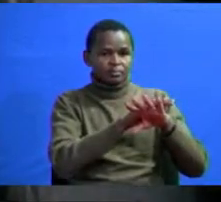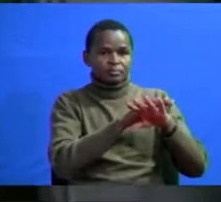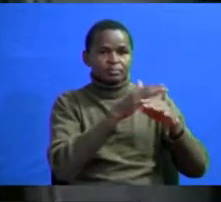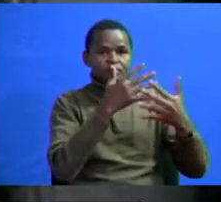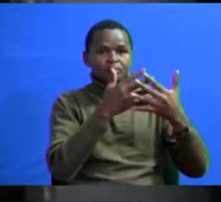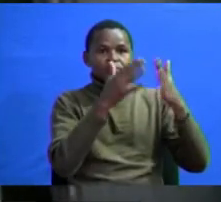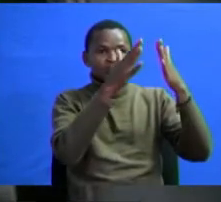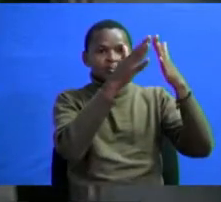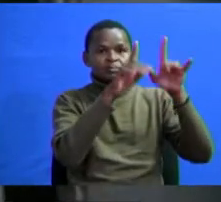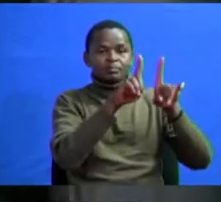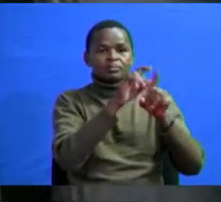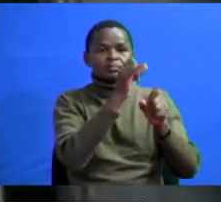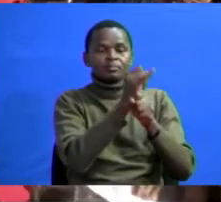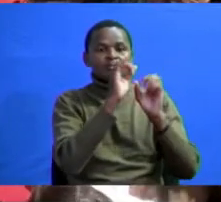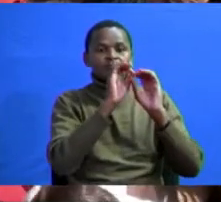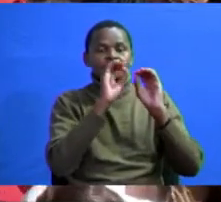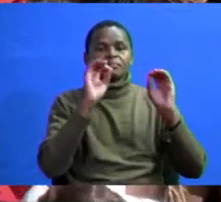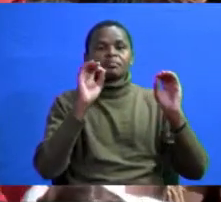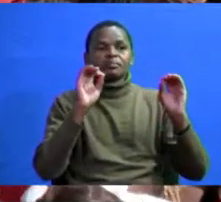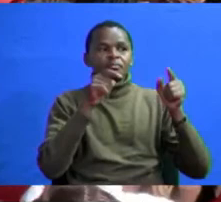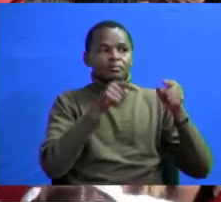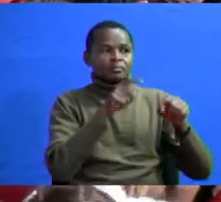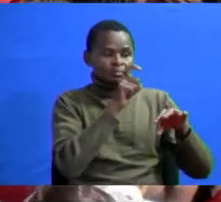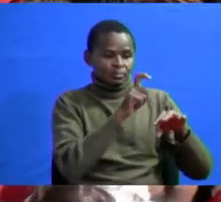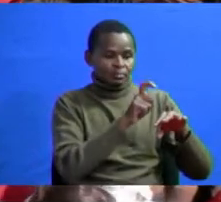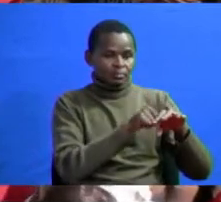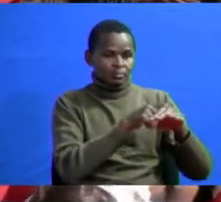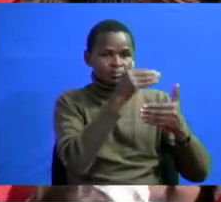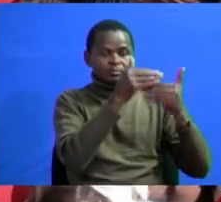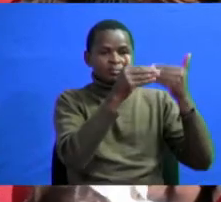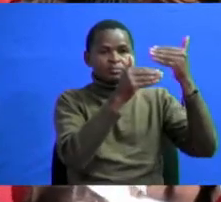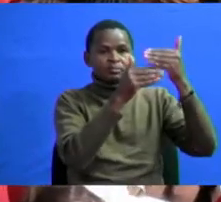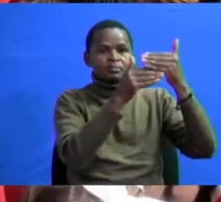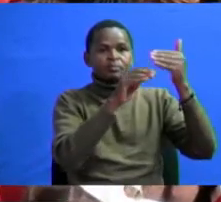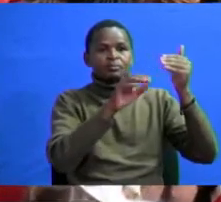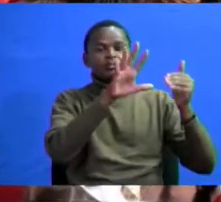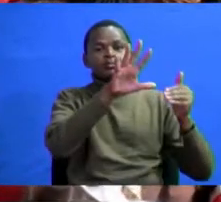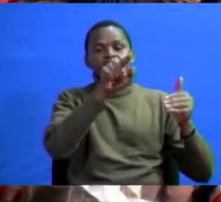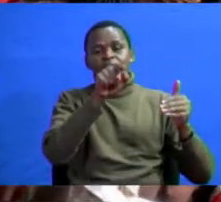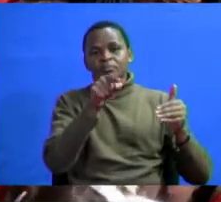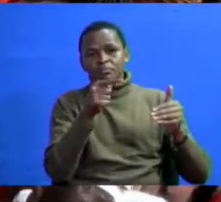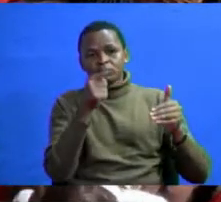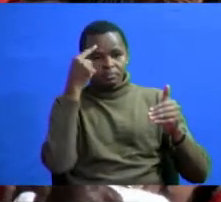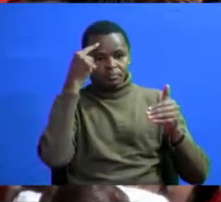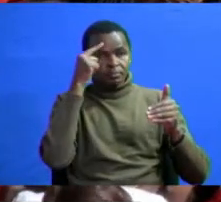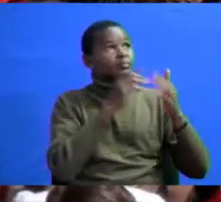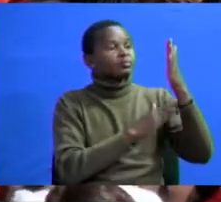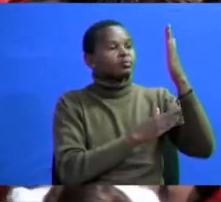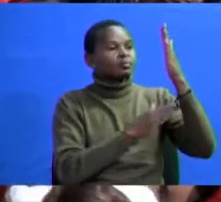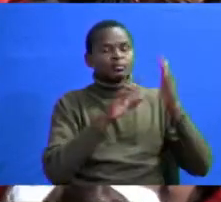housing as well as joblessness. Hapa Embu tunajenga nyumba 1,500 kwa mapenzi ya Mungu.